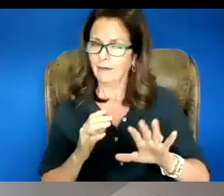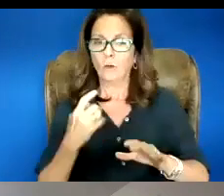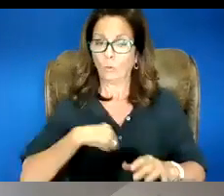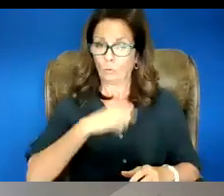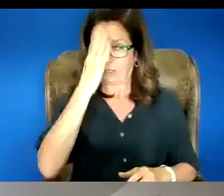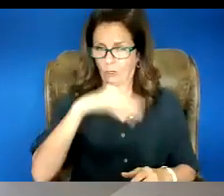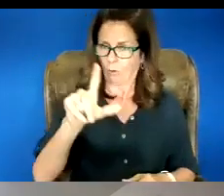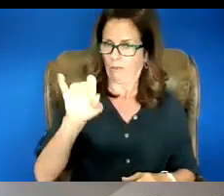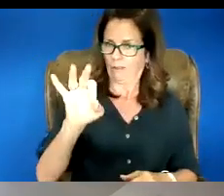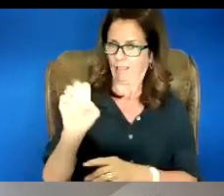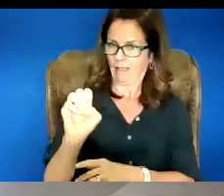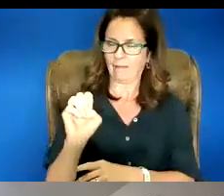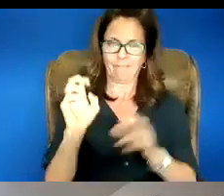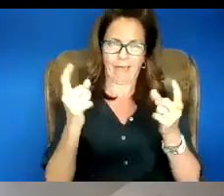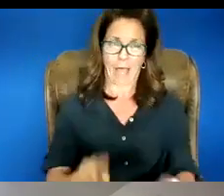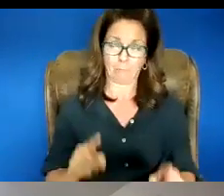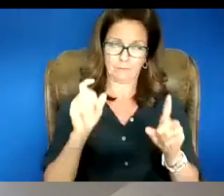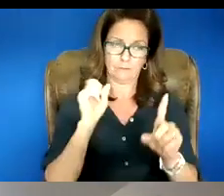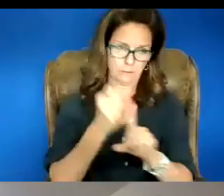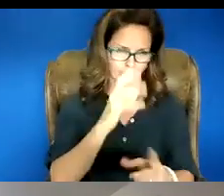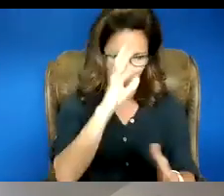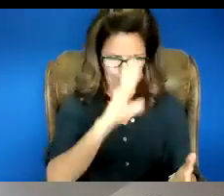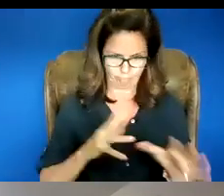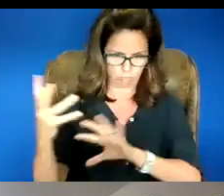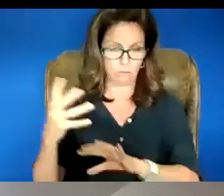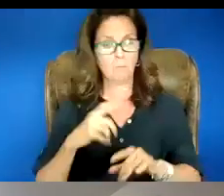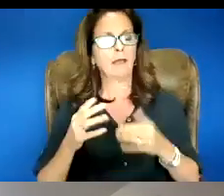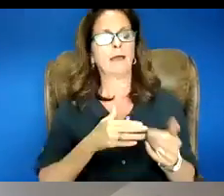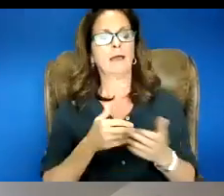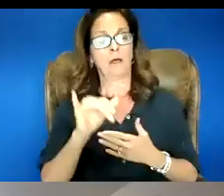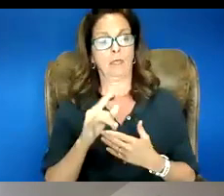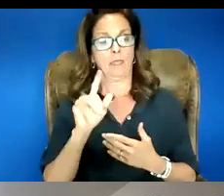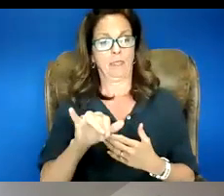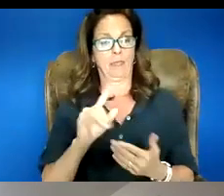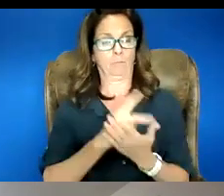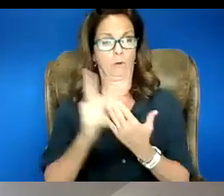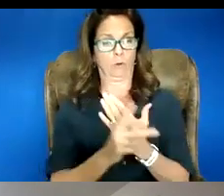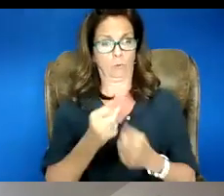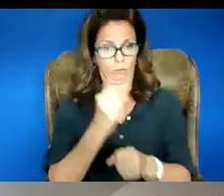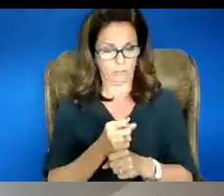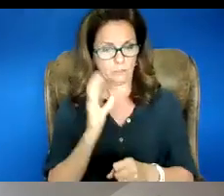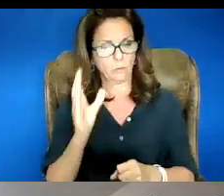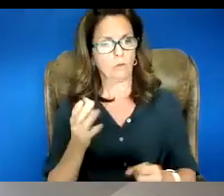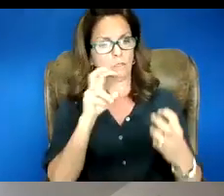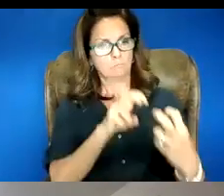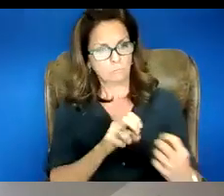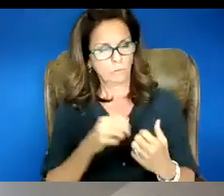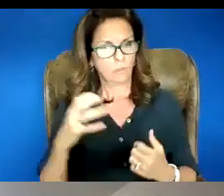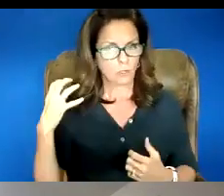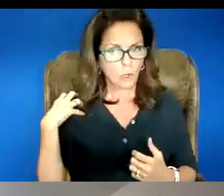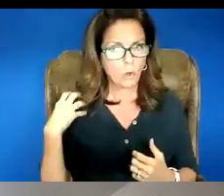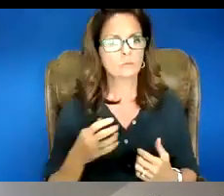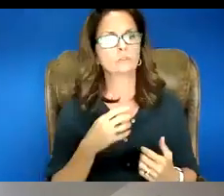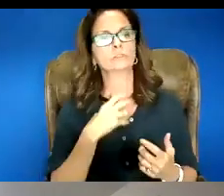So it's a year-long program. You'll meet with your health coach several times in the first 3 months, and then you'll have follow-up sessions every